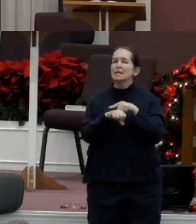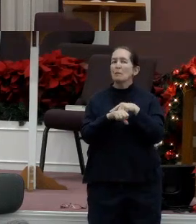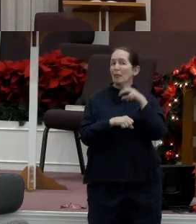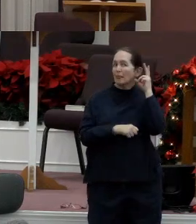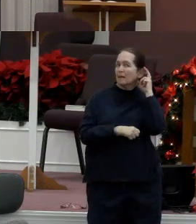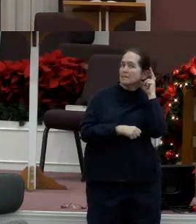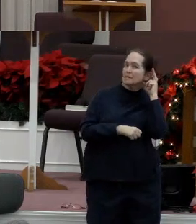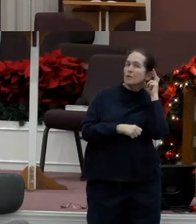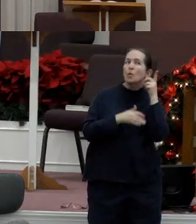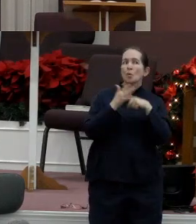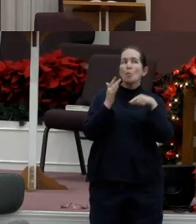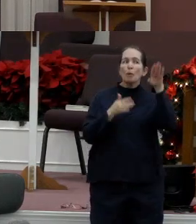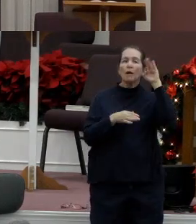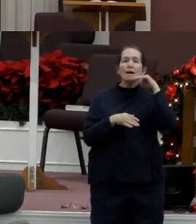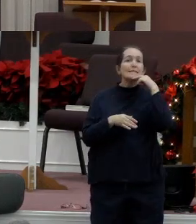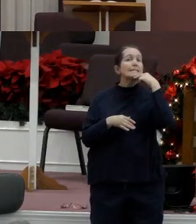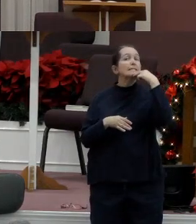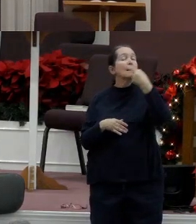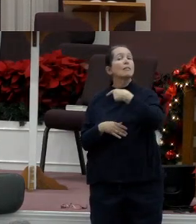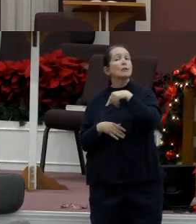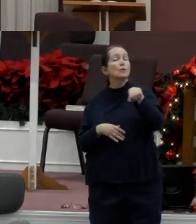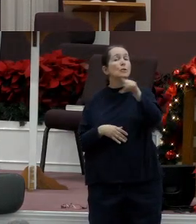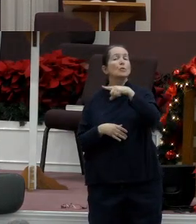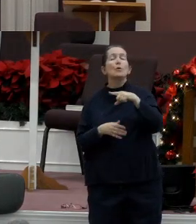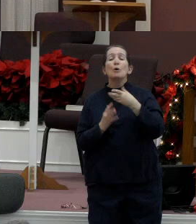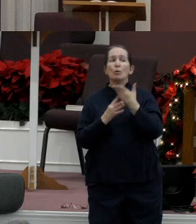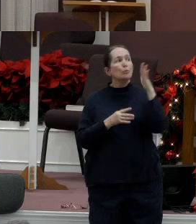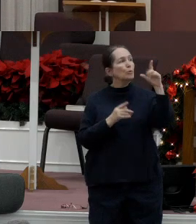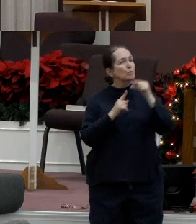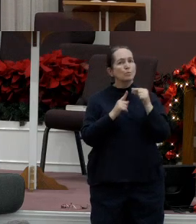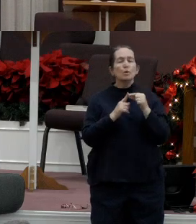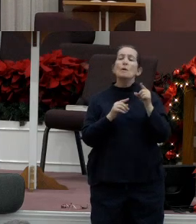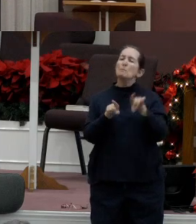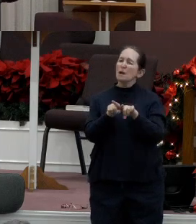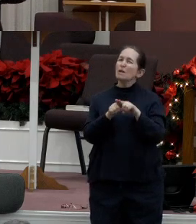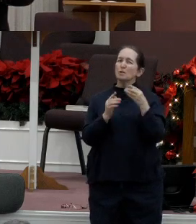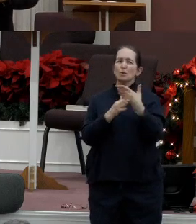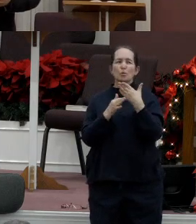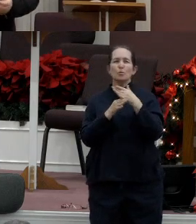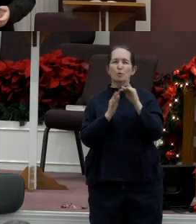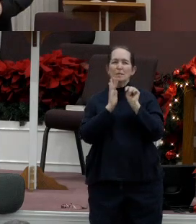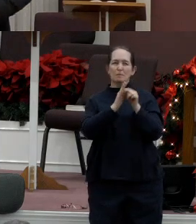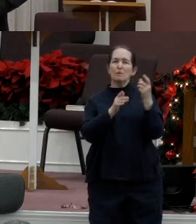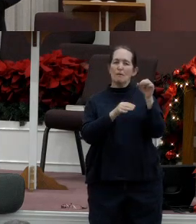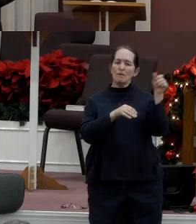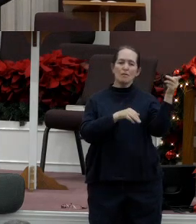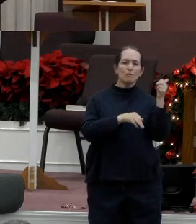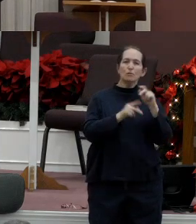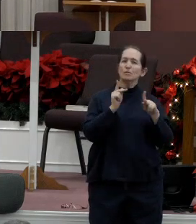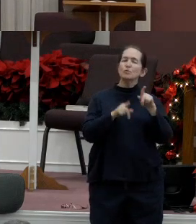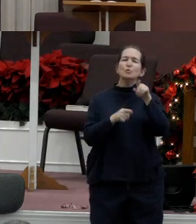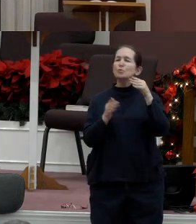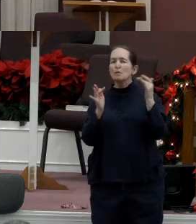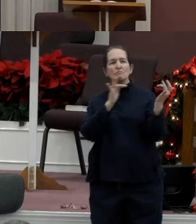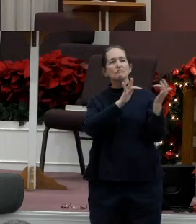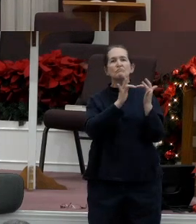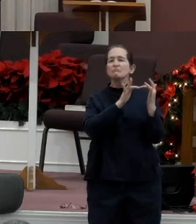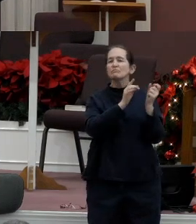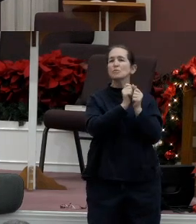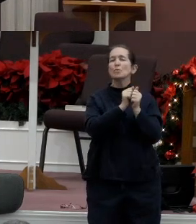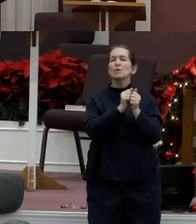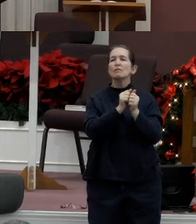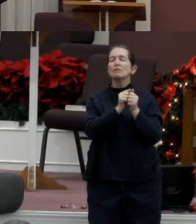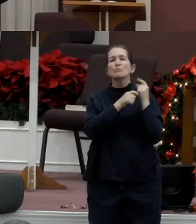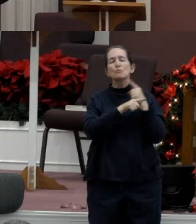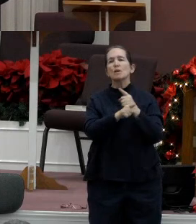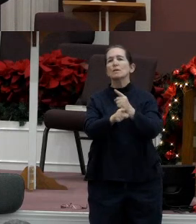listen to what God is telling you through His Word, but also through the testimony of others that you have contact with